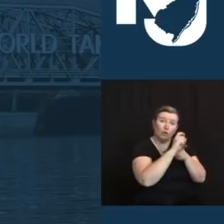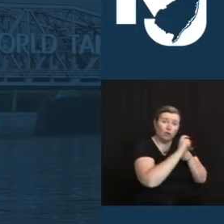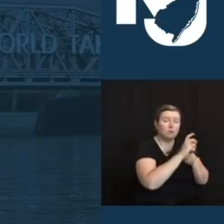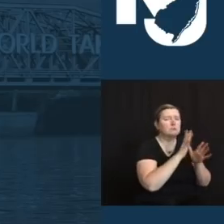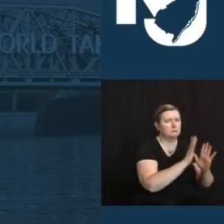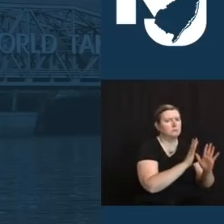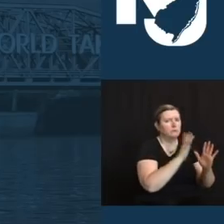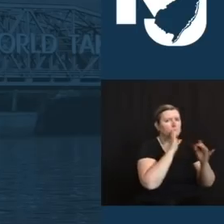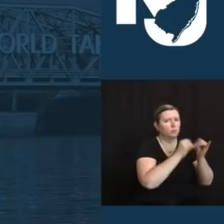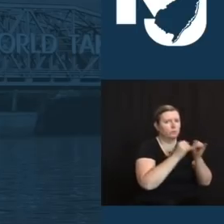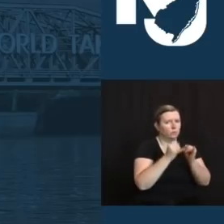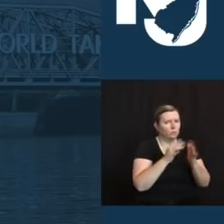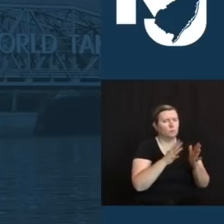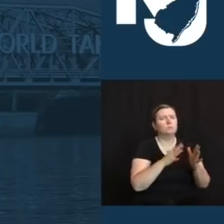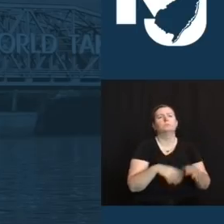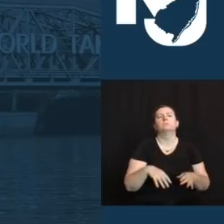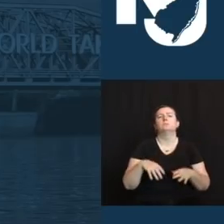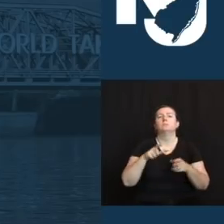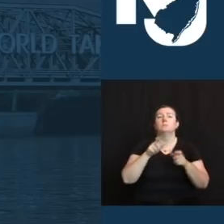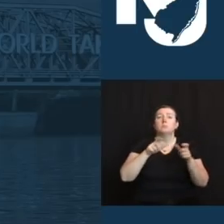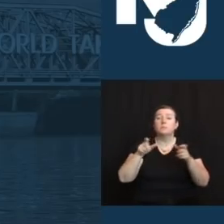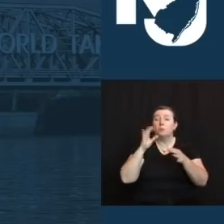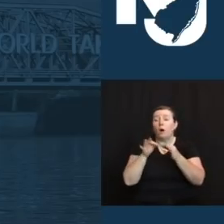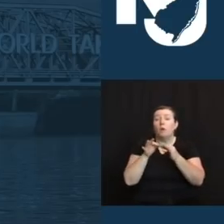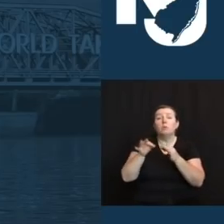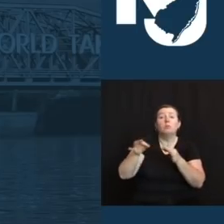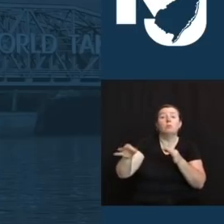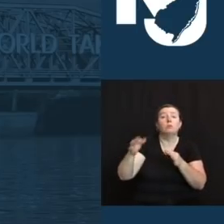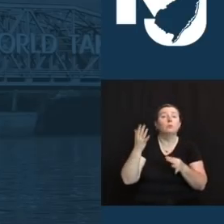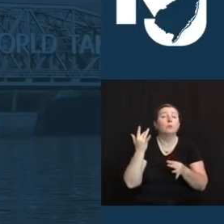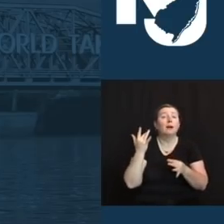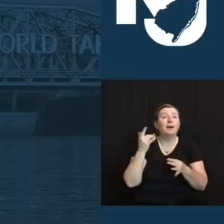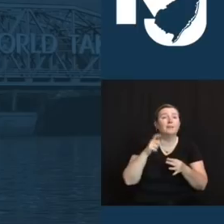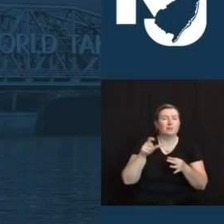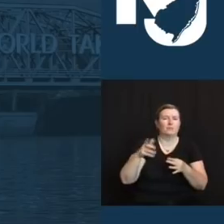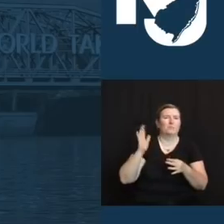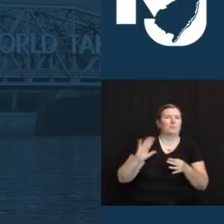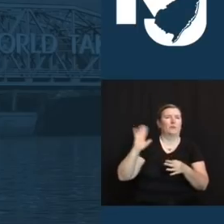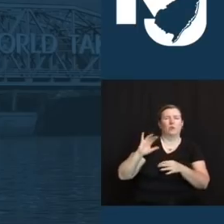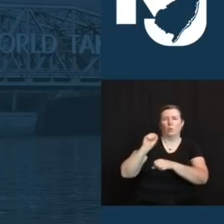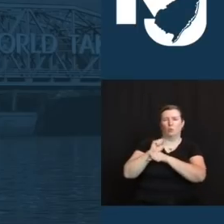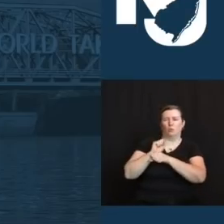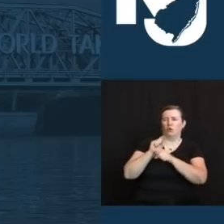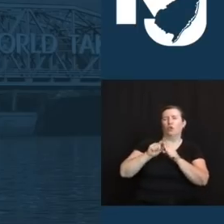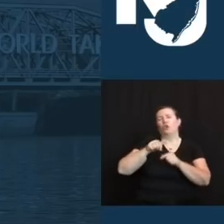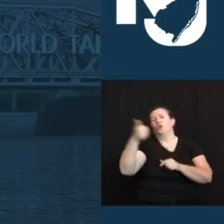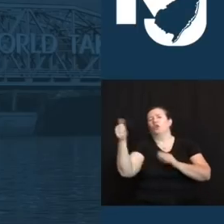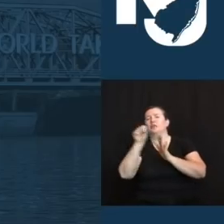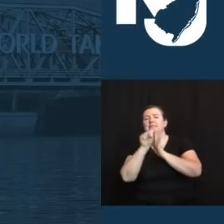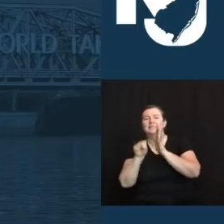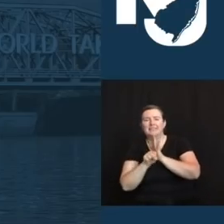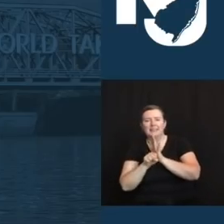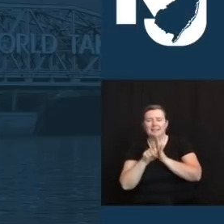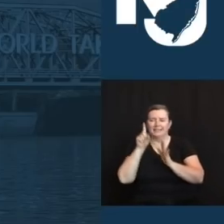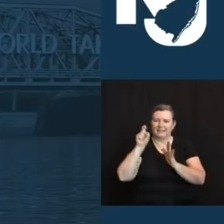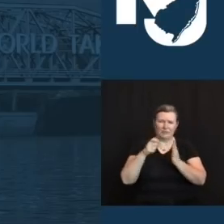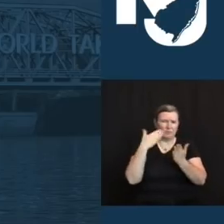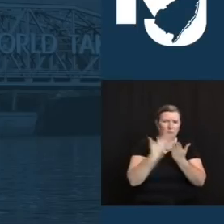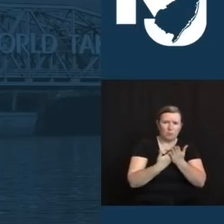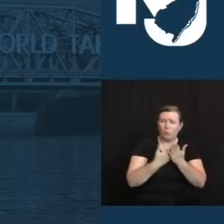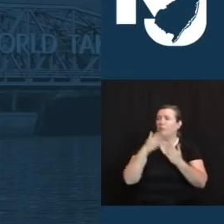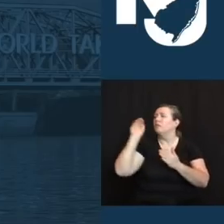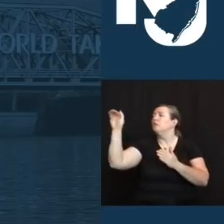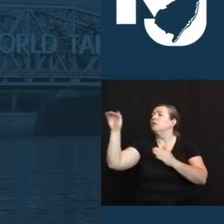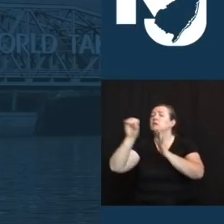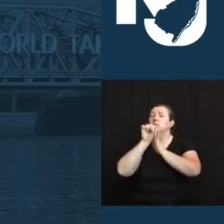or because a claimant is waiting a determination on a prior appeal. However, because this new call center is now up and running, those